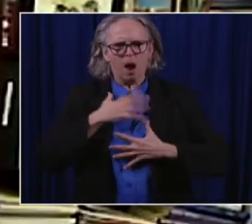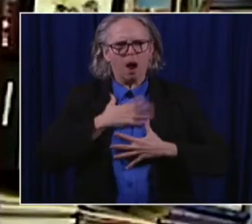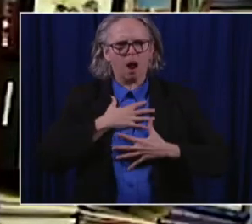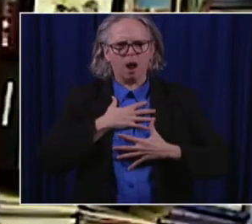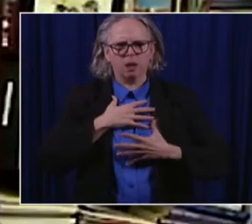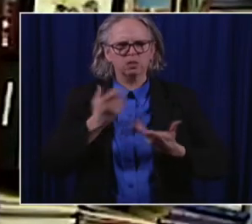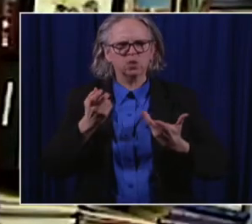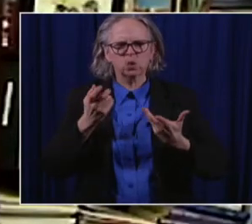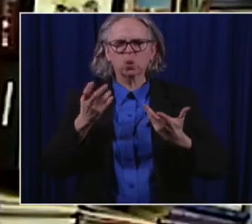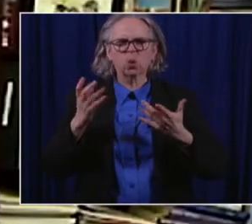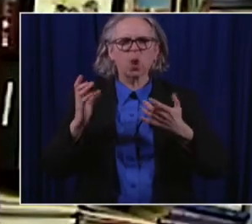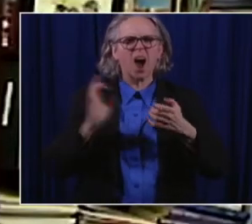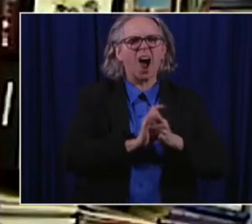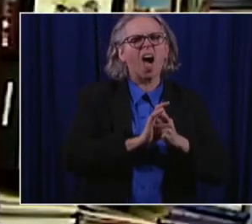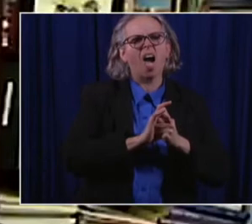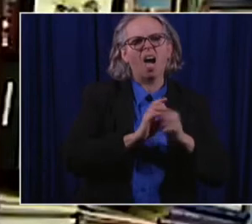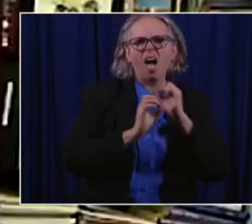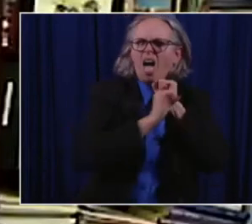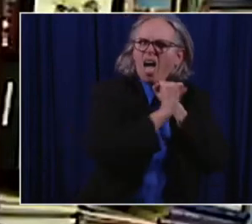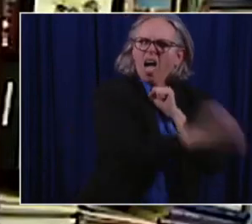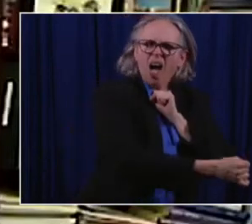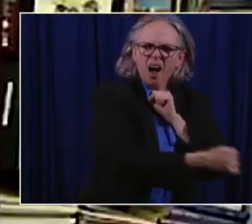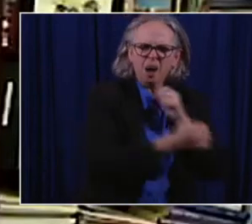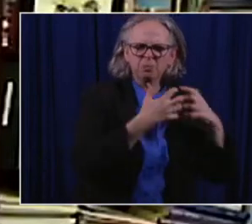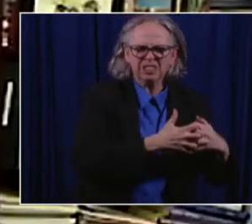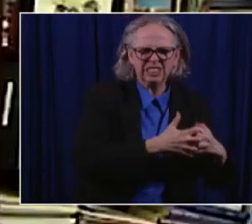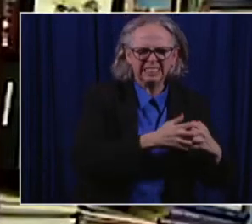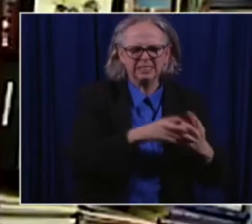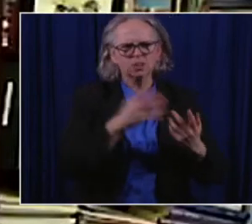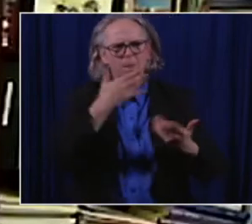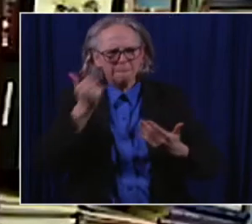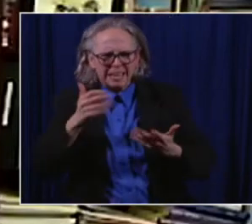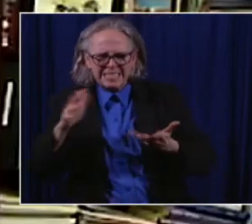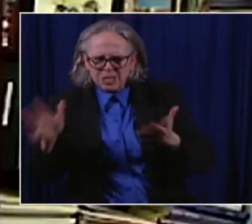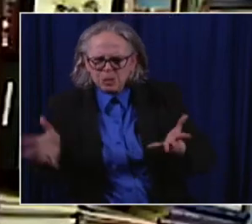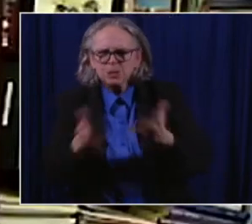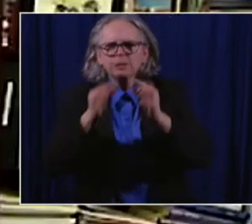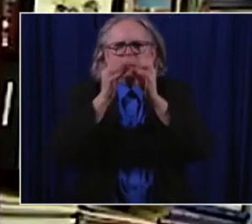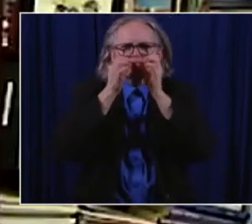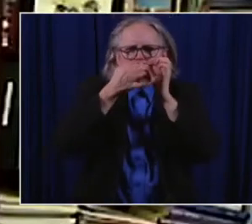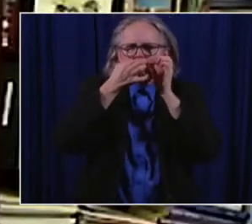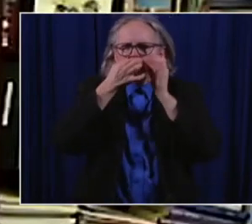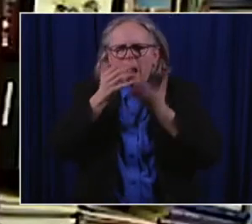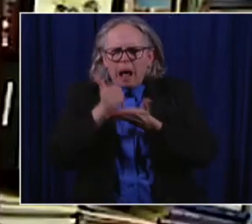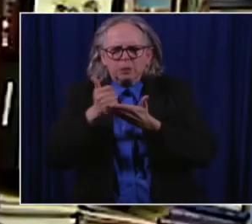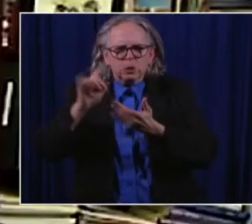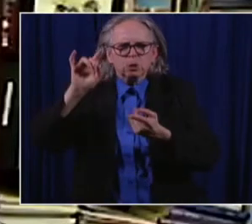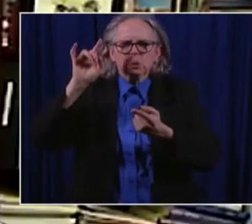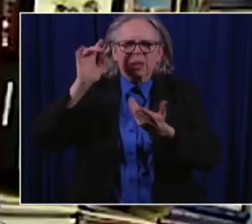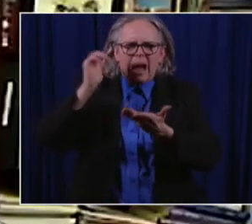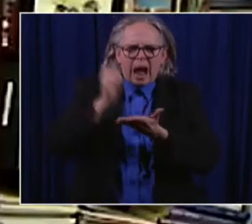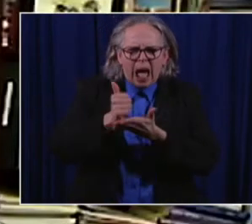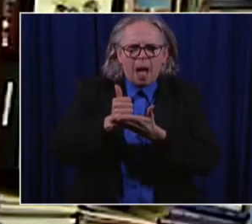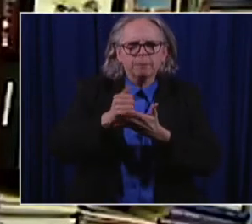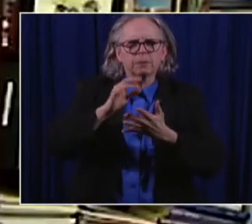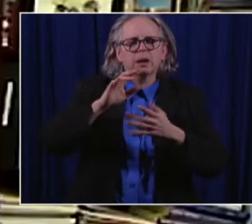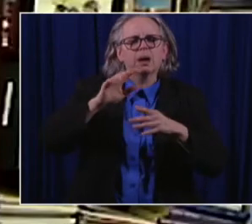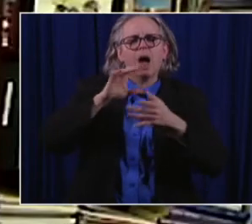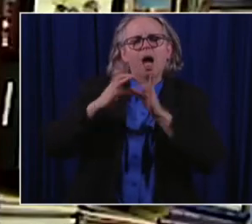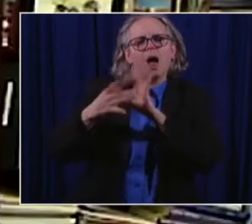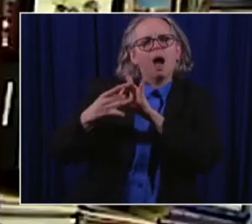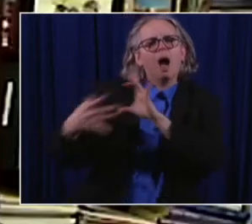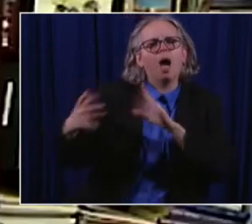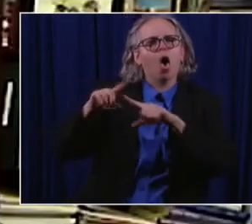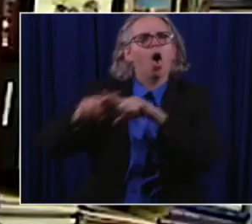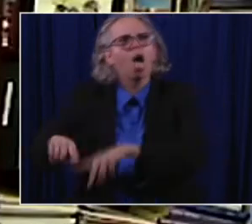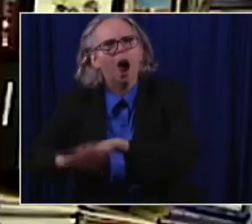these other oxygen delivery methods that we can reduce the need for people to need to be on the breathing machine. But from that period of time when